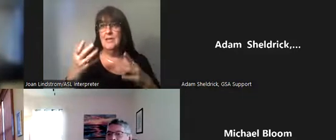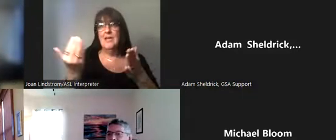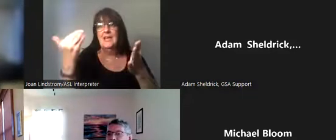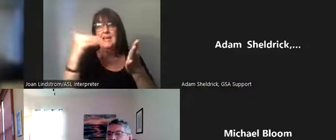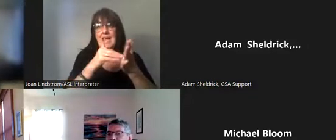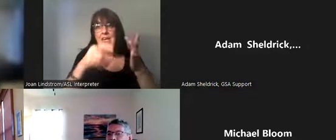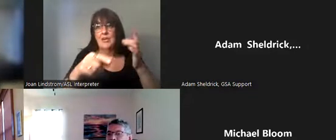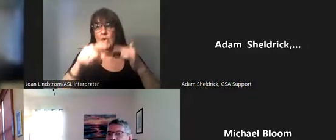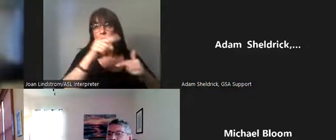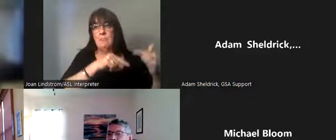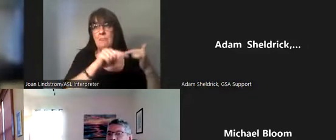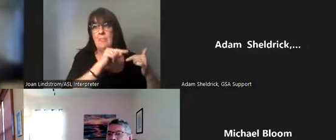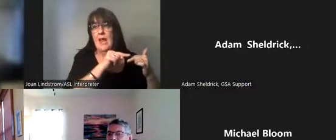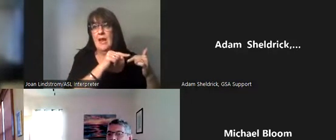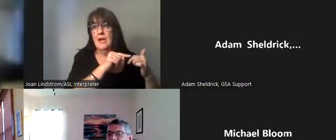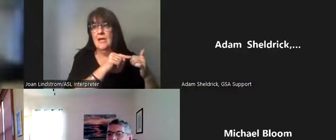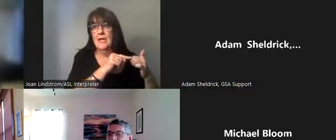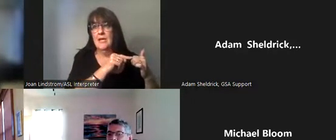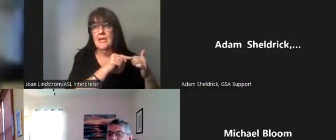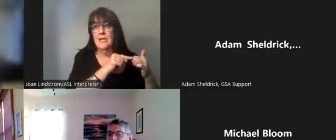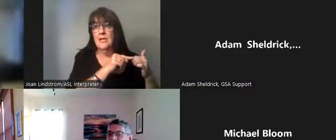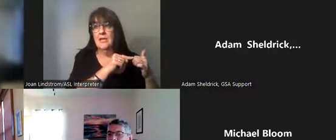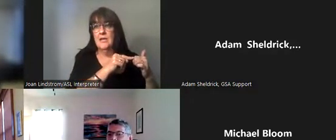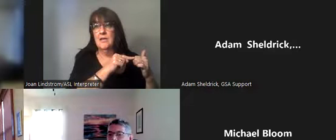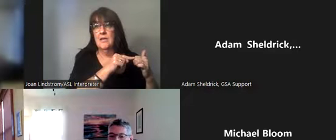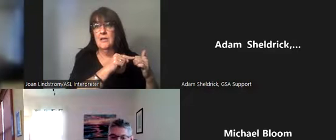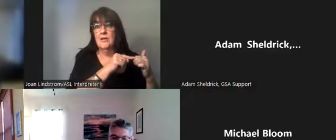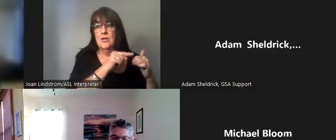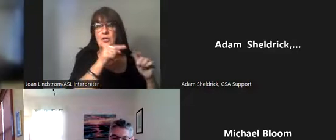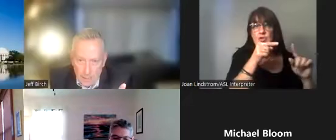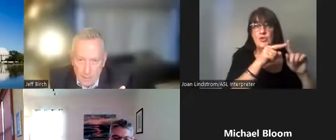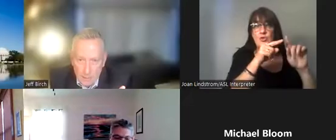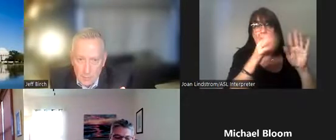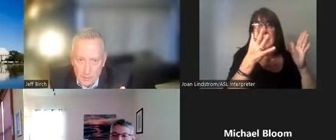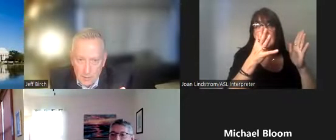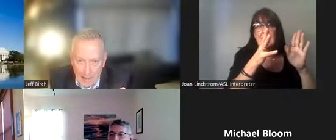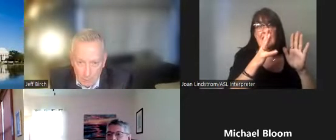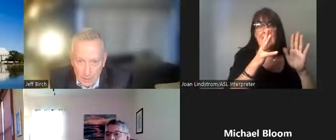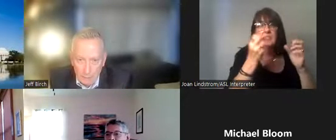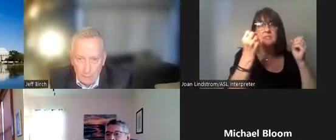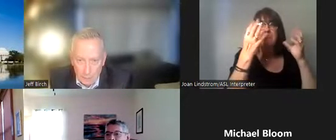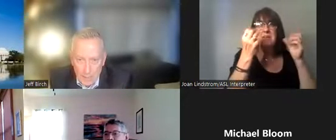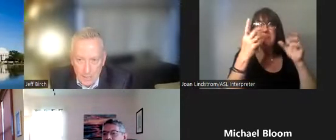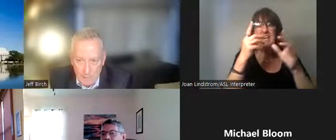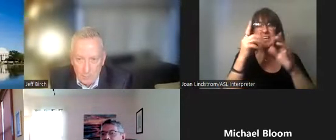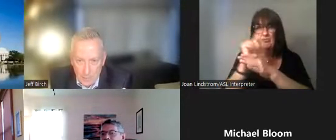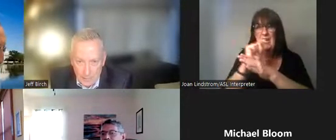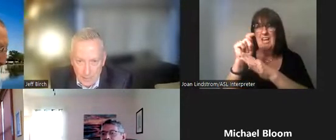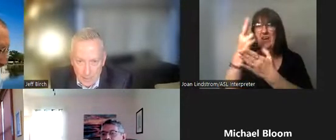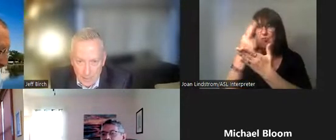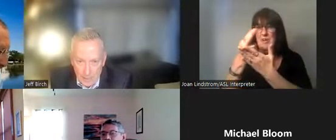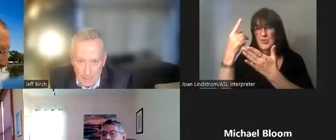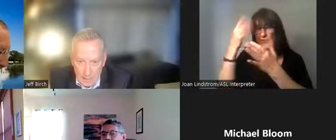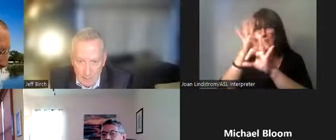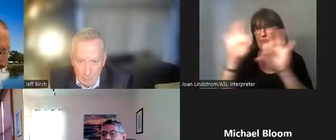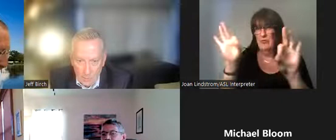back to the lifelong learning module, the framework, I mean, there are so many training resources out there for free that people can